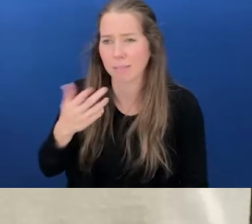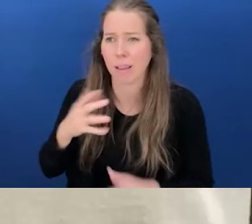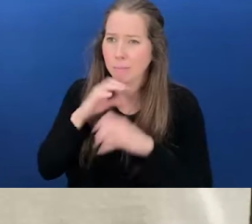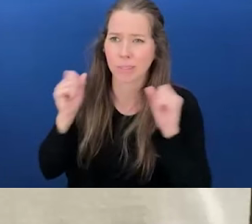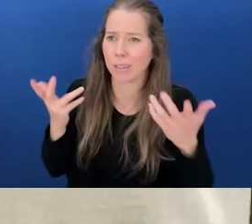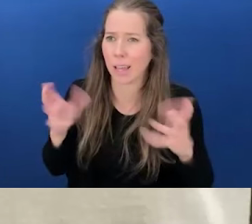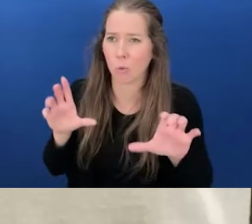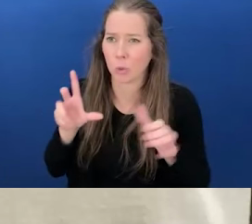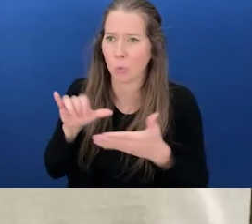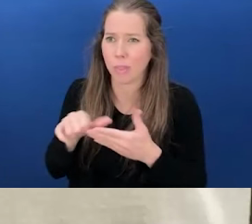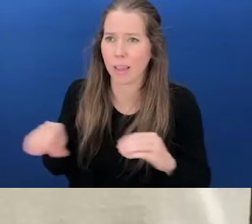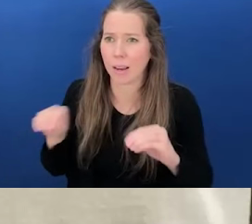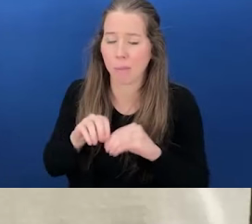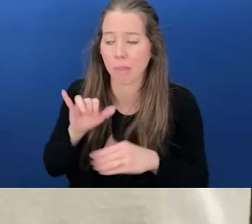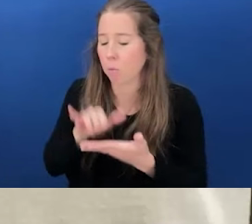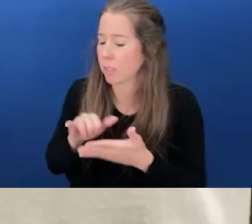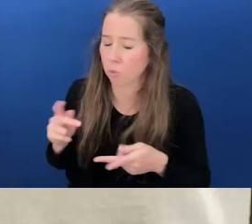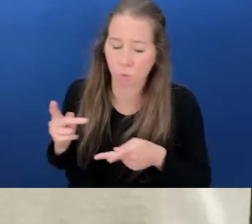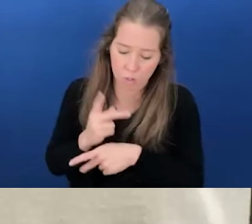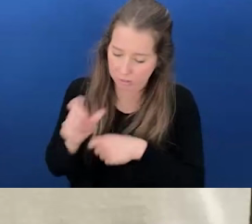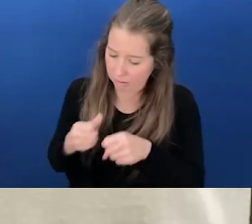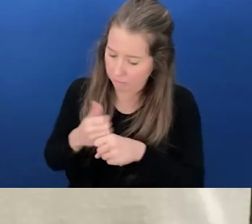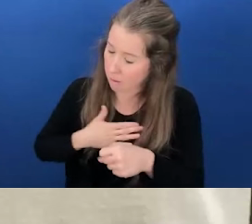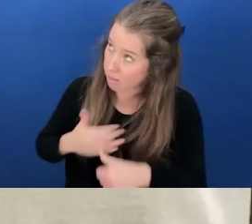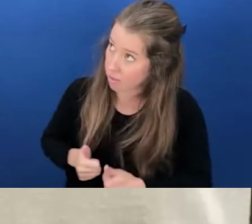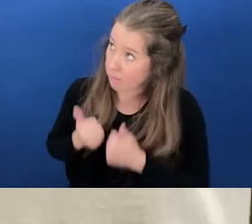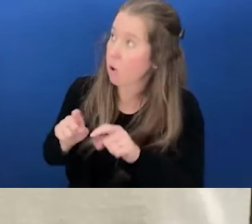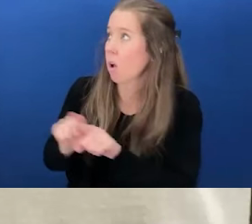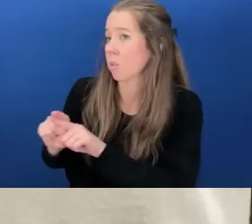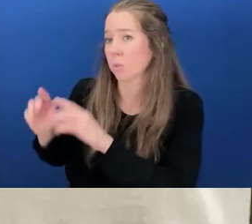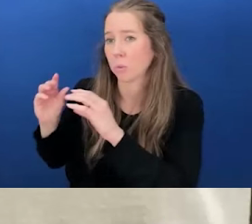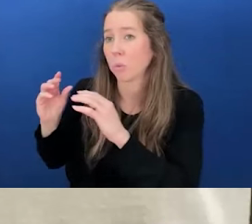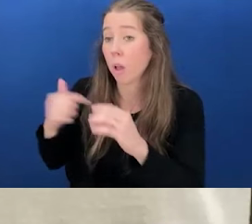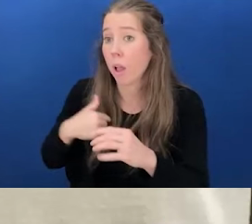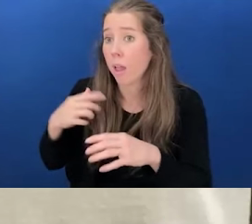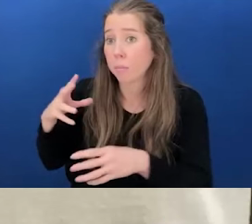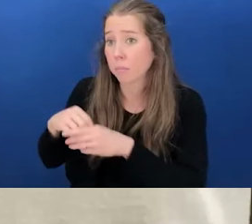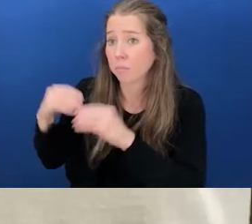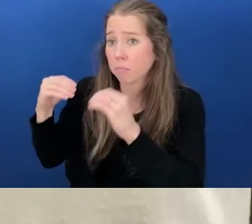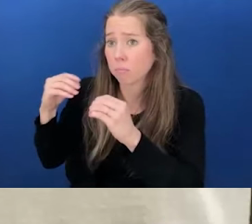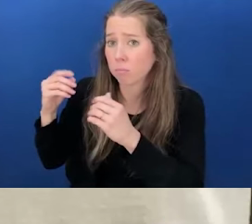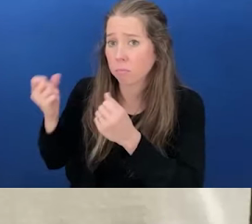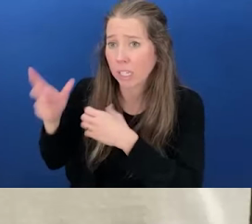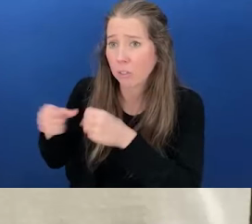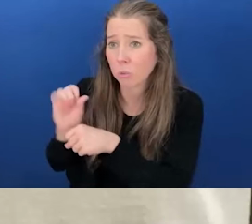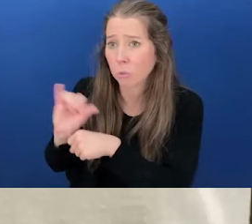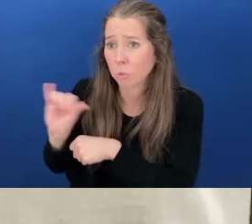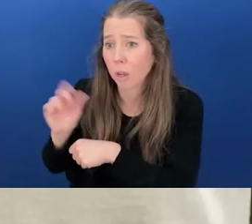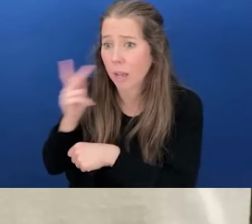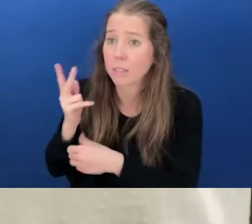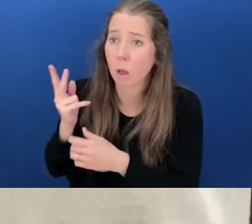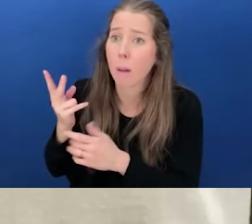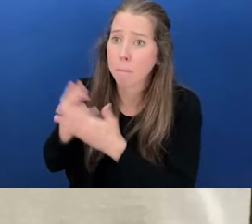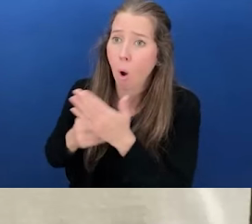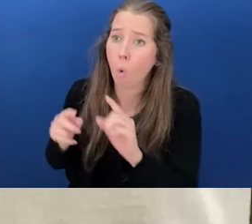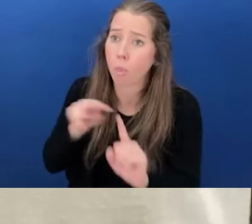this anymore, because that was the worst year of my life. I'd also been teaching for years along with it here. Yeah. I saw both sides,